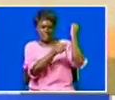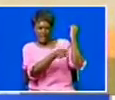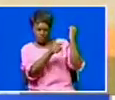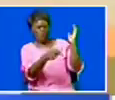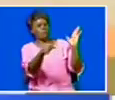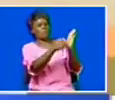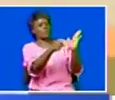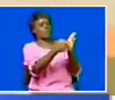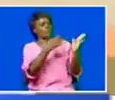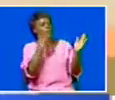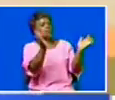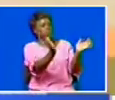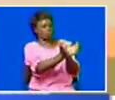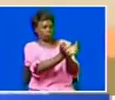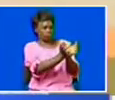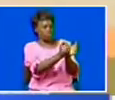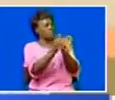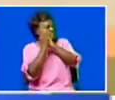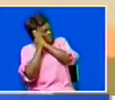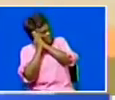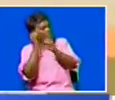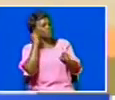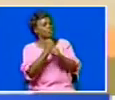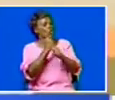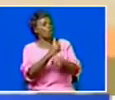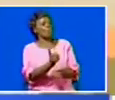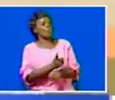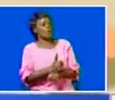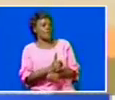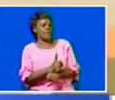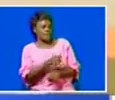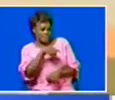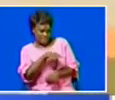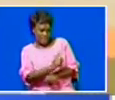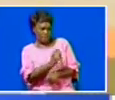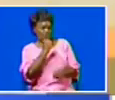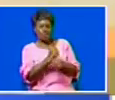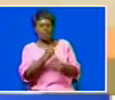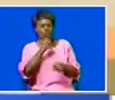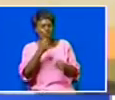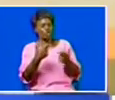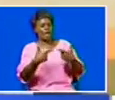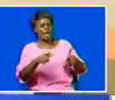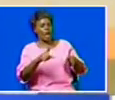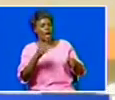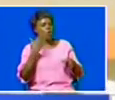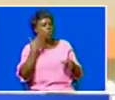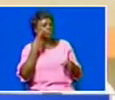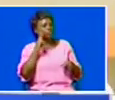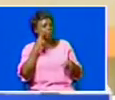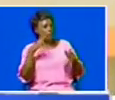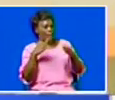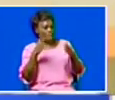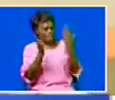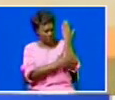tunatafuta tushikirie, tuone alikuwa analala kazini saa ngapi. Kwa sababu yeye kazi yake si kuachilia sukari mbaya iingie.